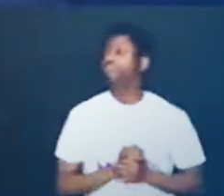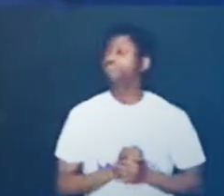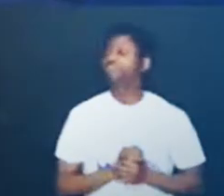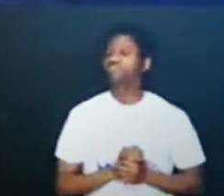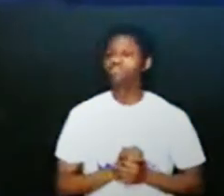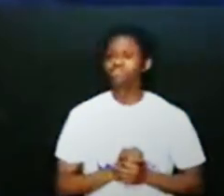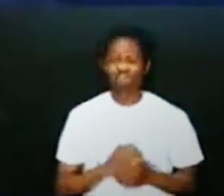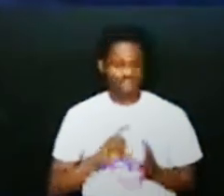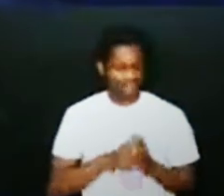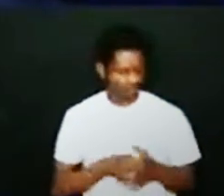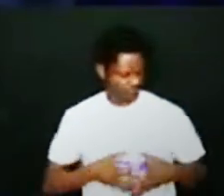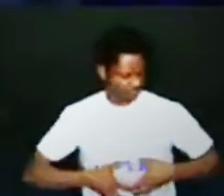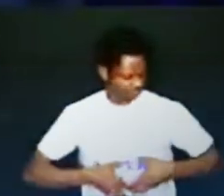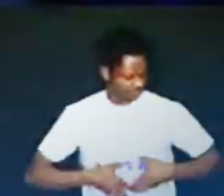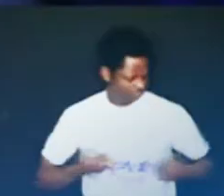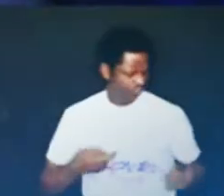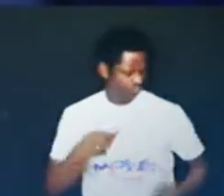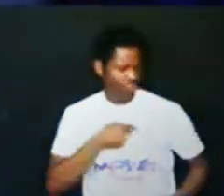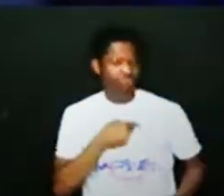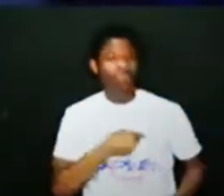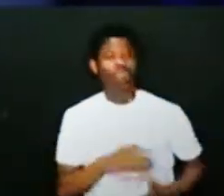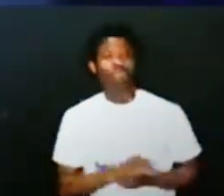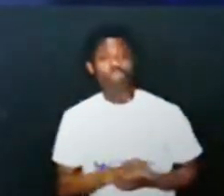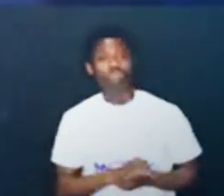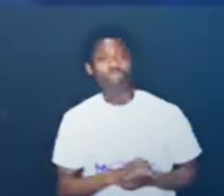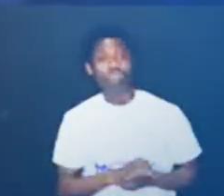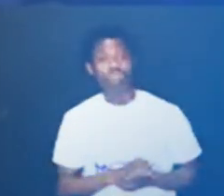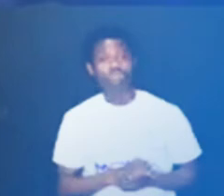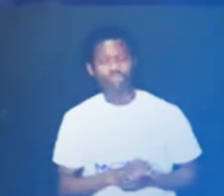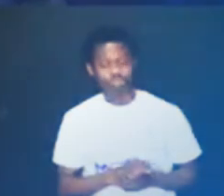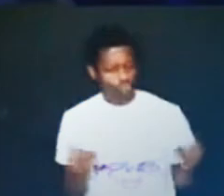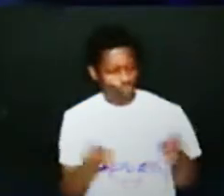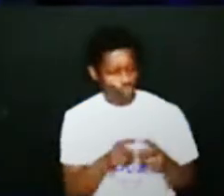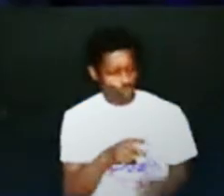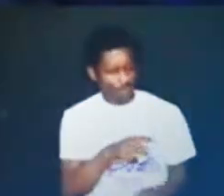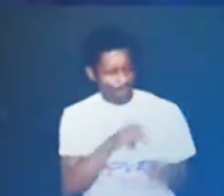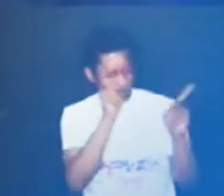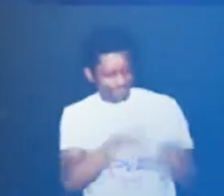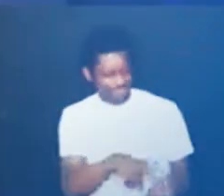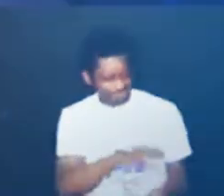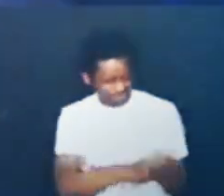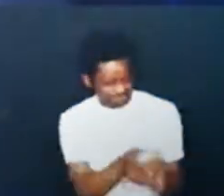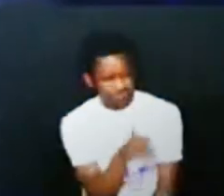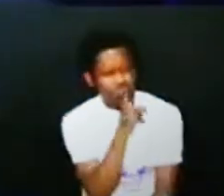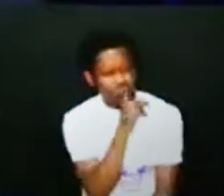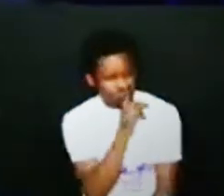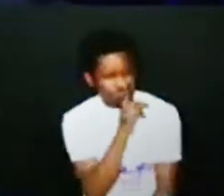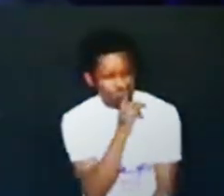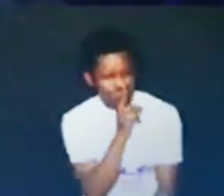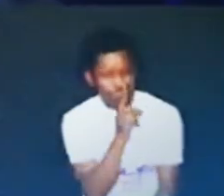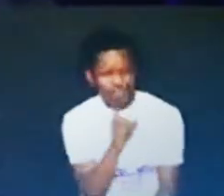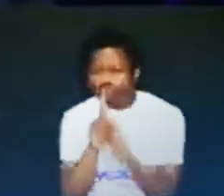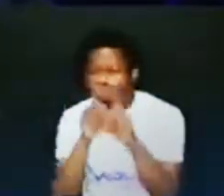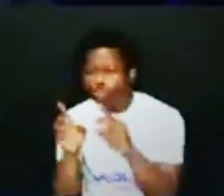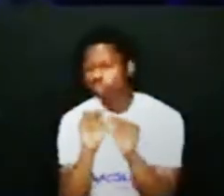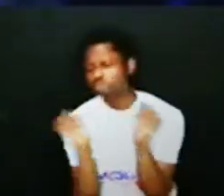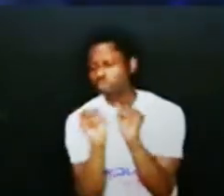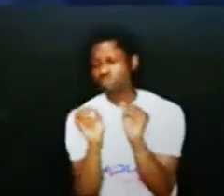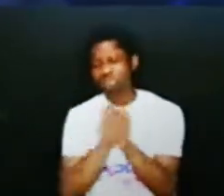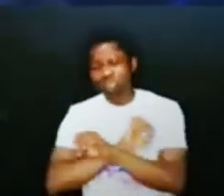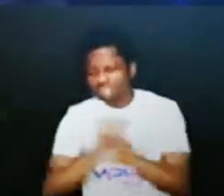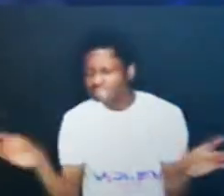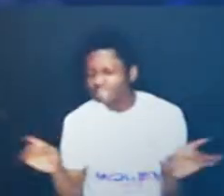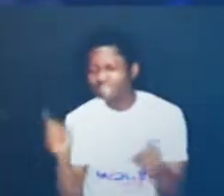And anger. Now so they are quiet. They are not saying anything good or bad, but